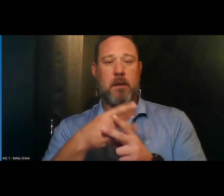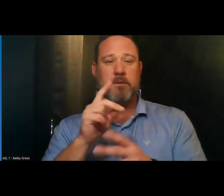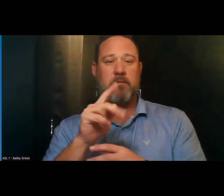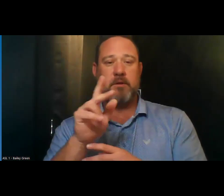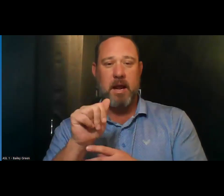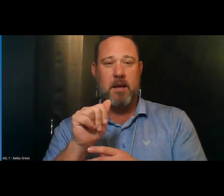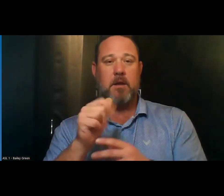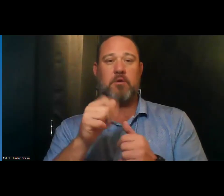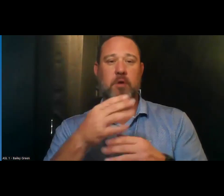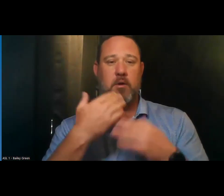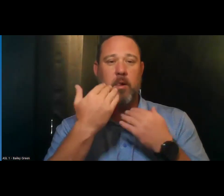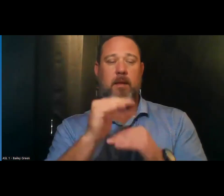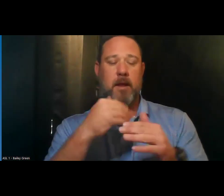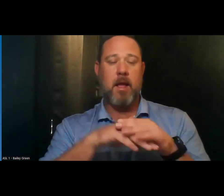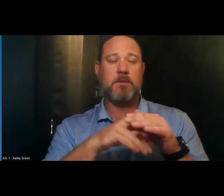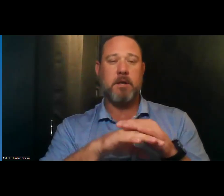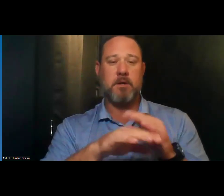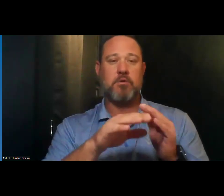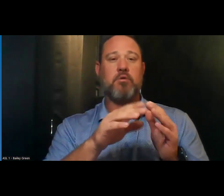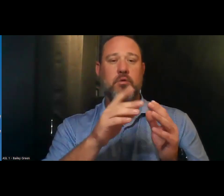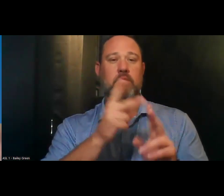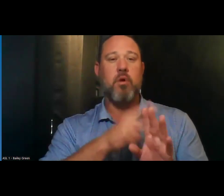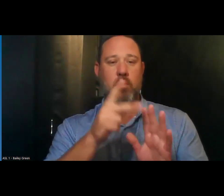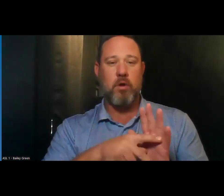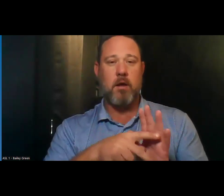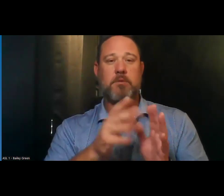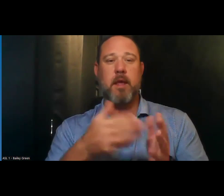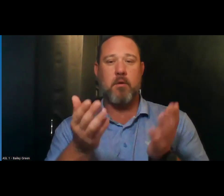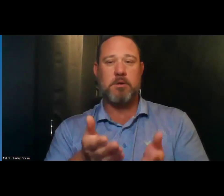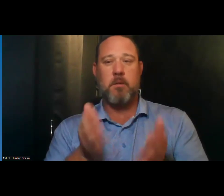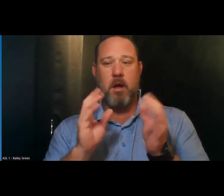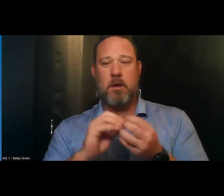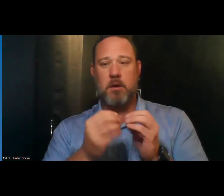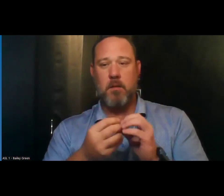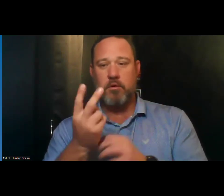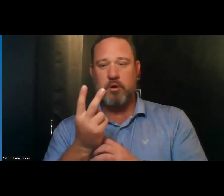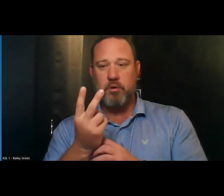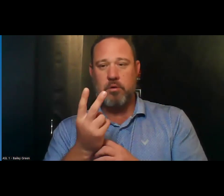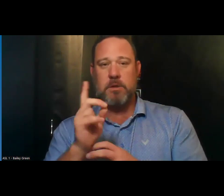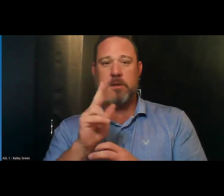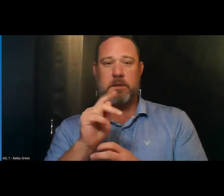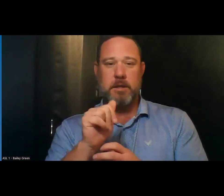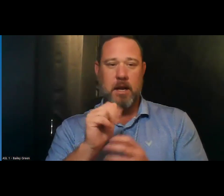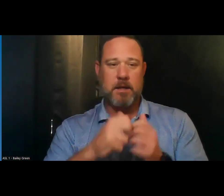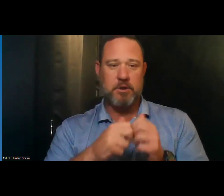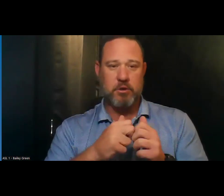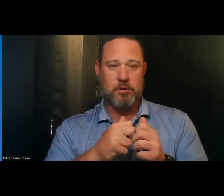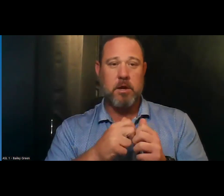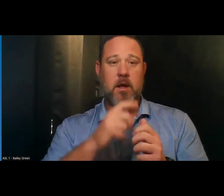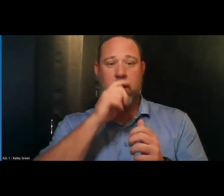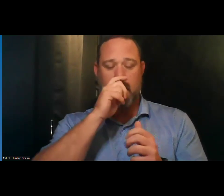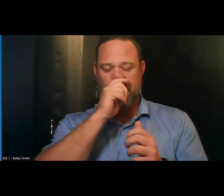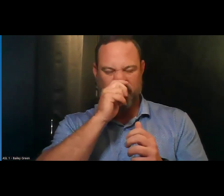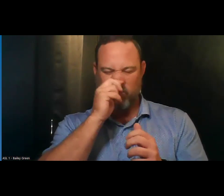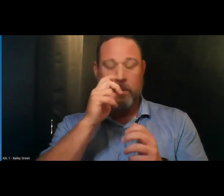to chill access to programs. That was bucket number two, data issues. And then the third that I touched